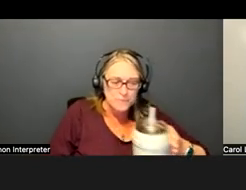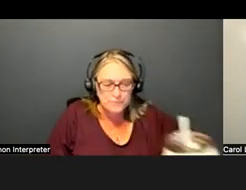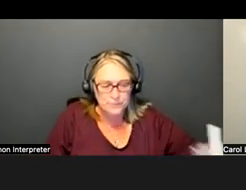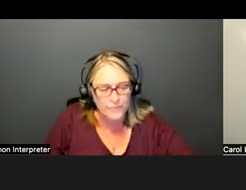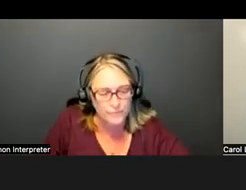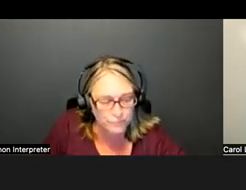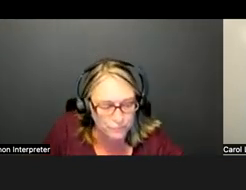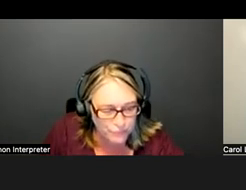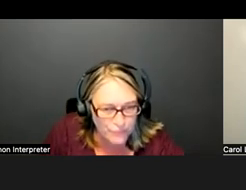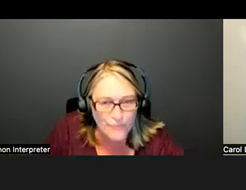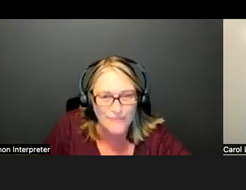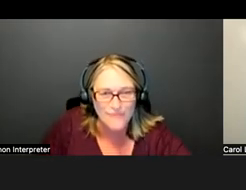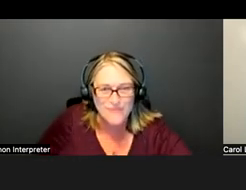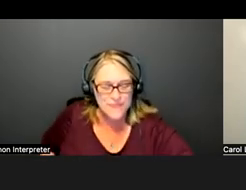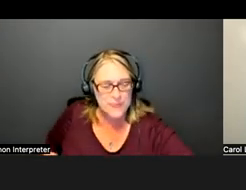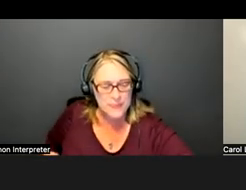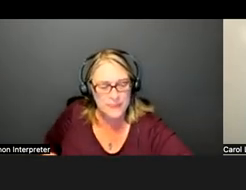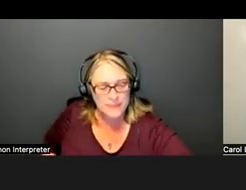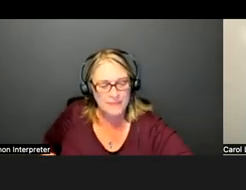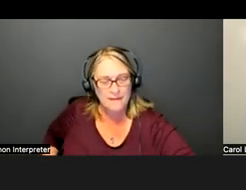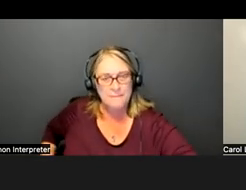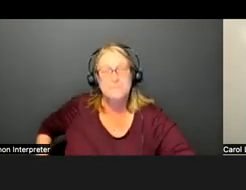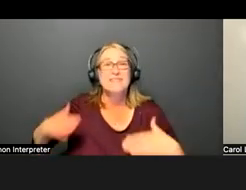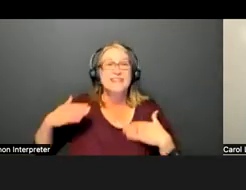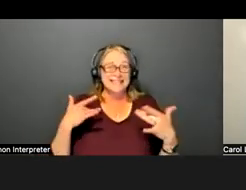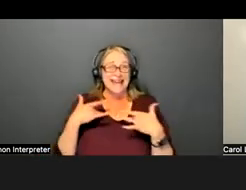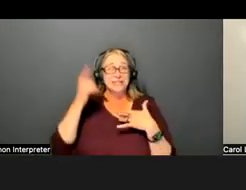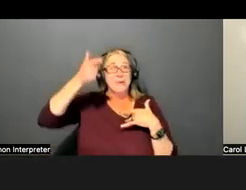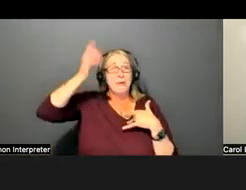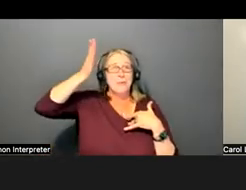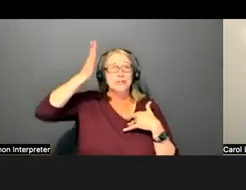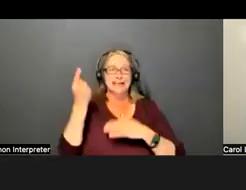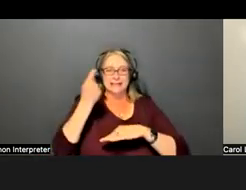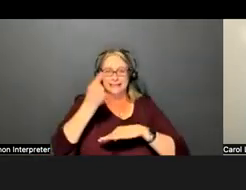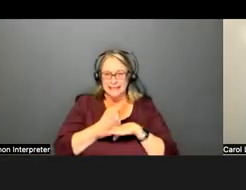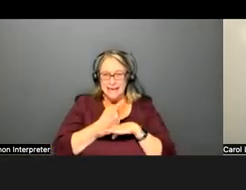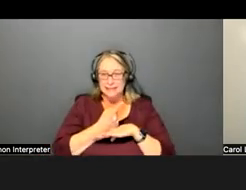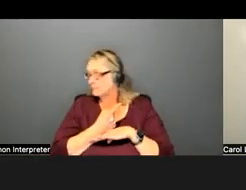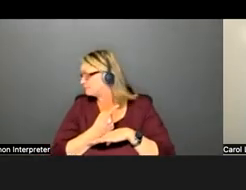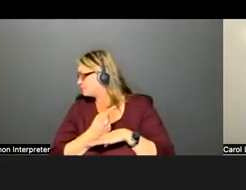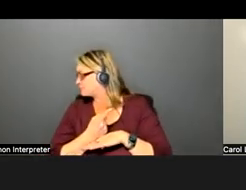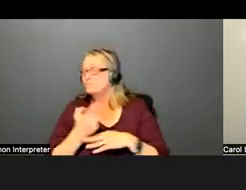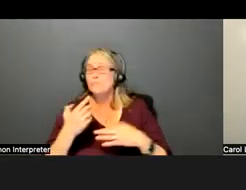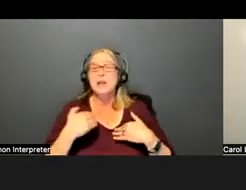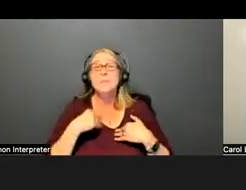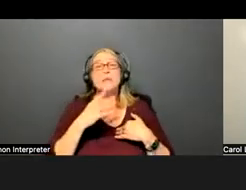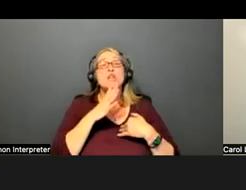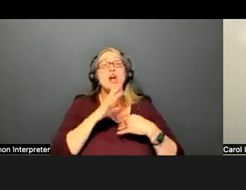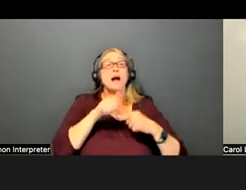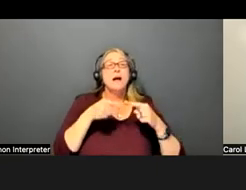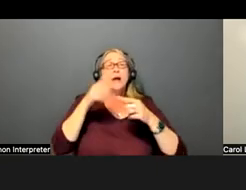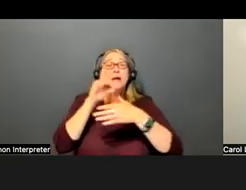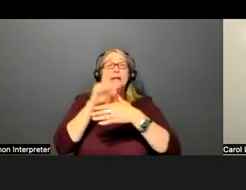I'm very excited to present today, as I will be talking about